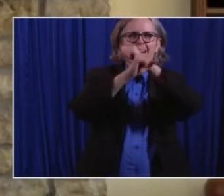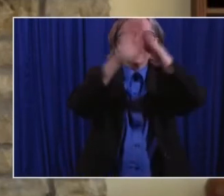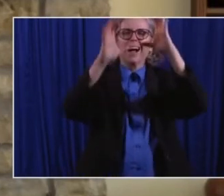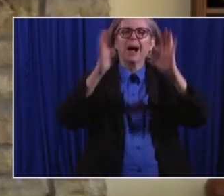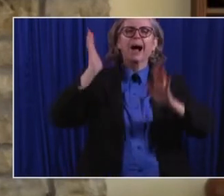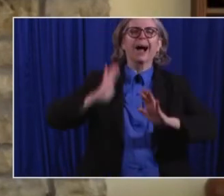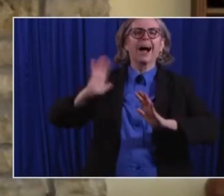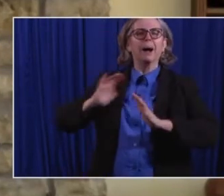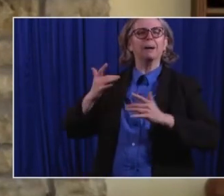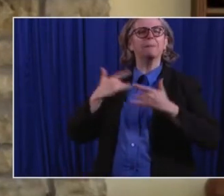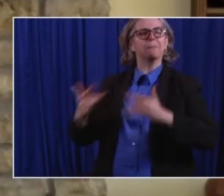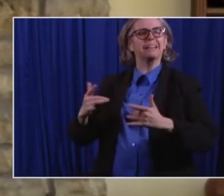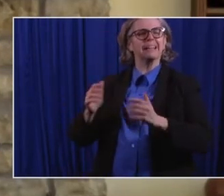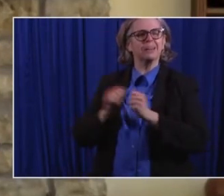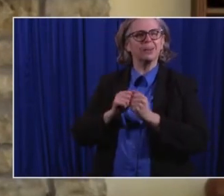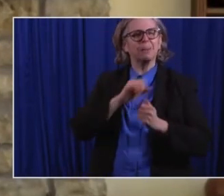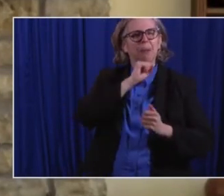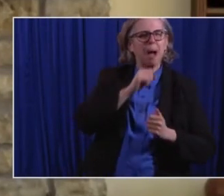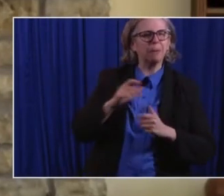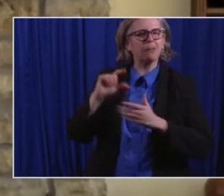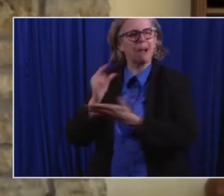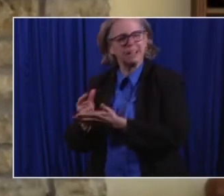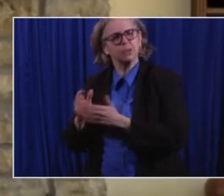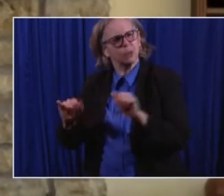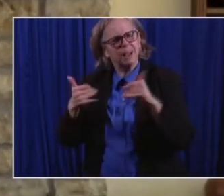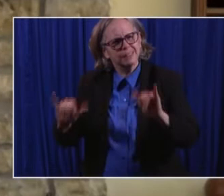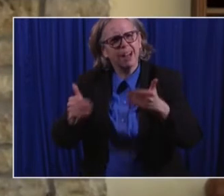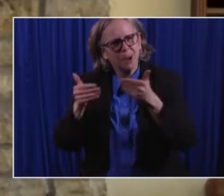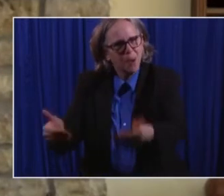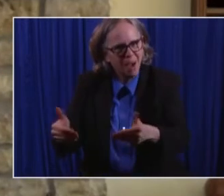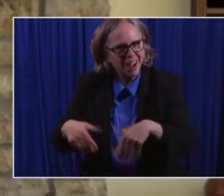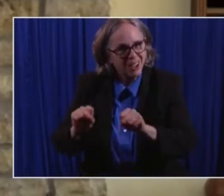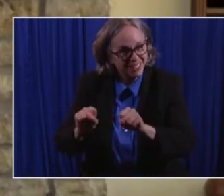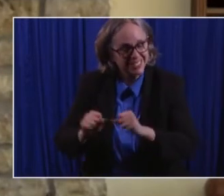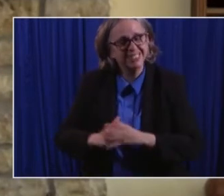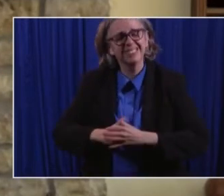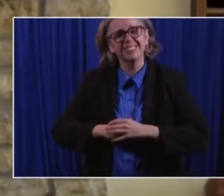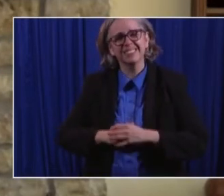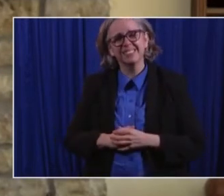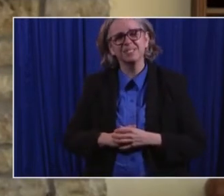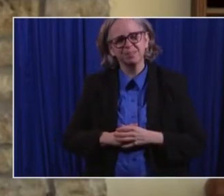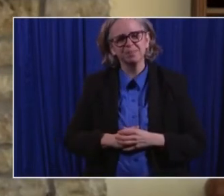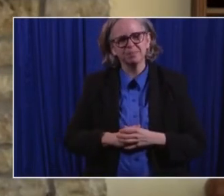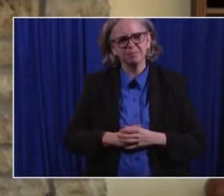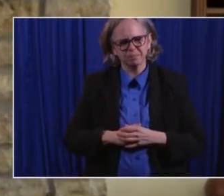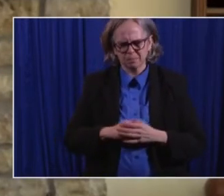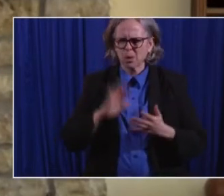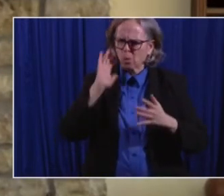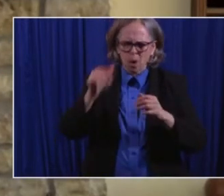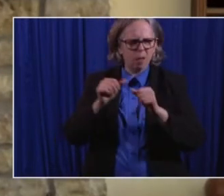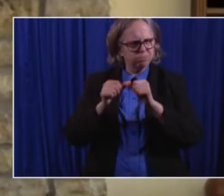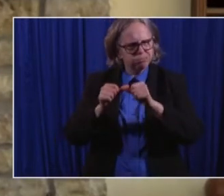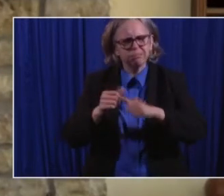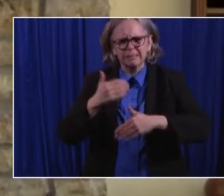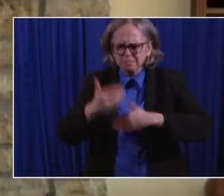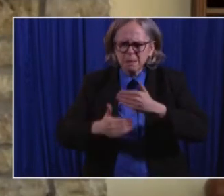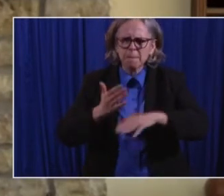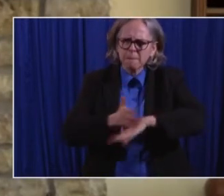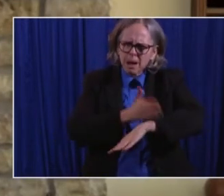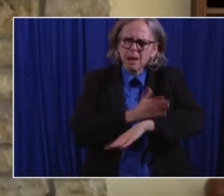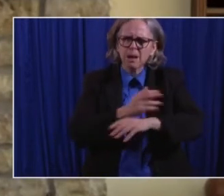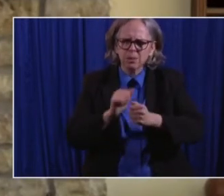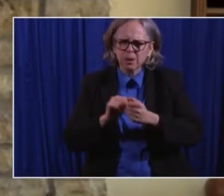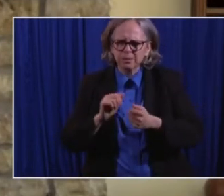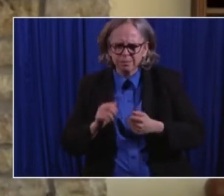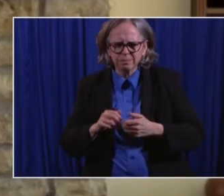Ohioans vaccinated, things will continue to look better. The bridge is the mask and the